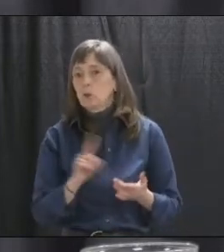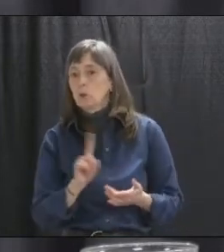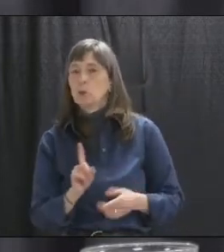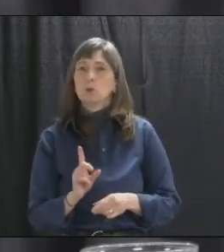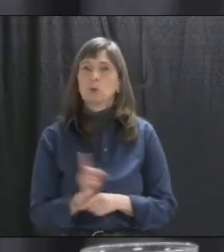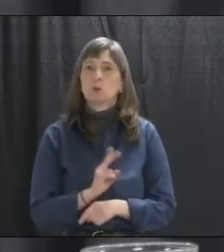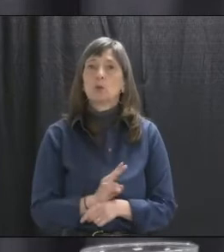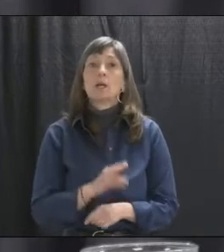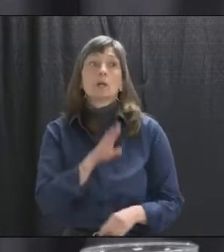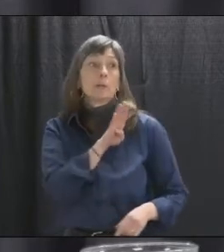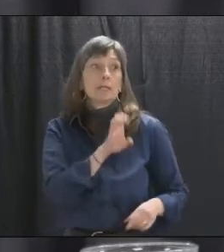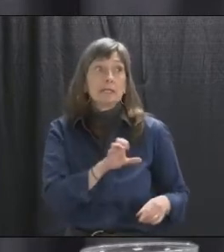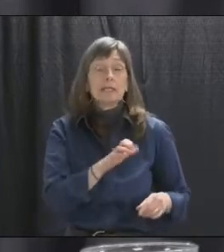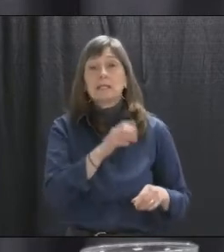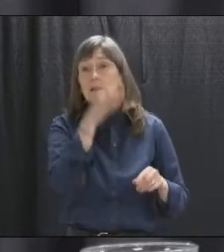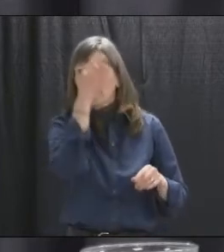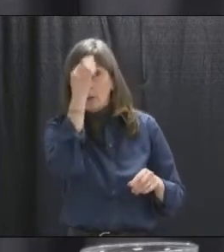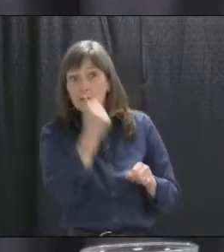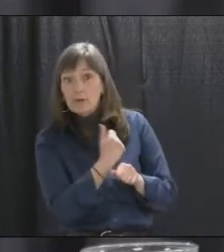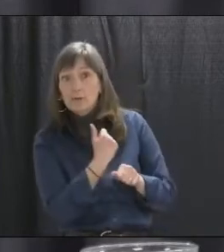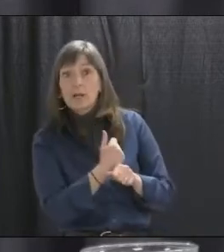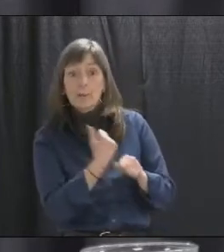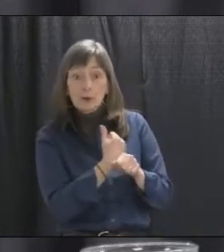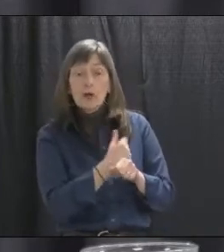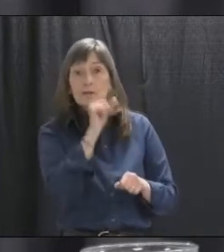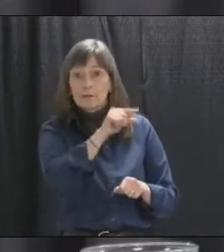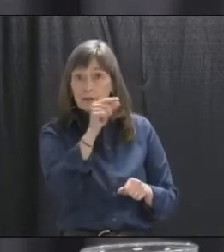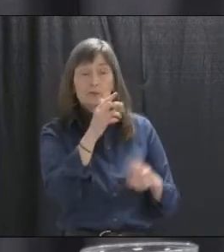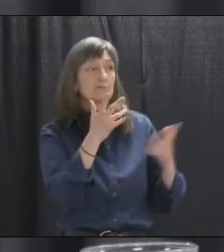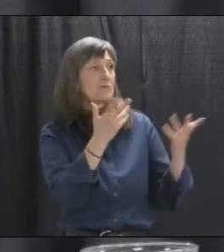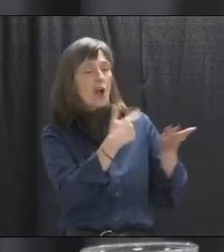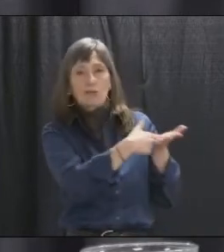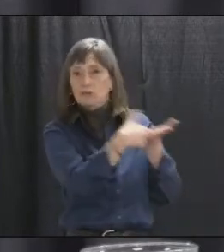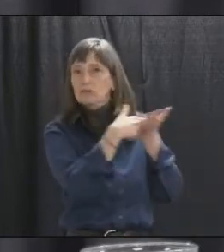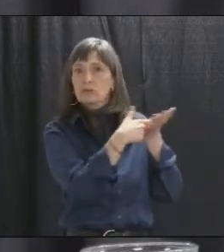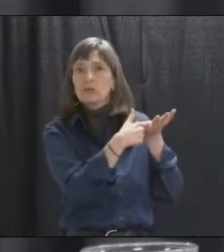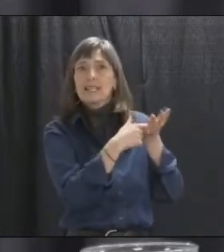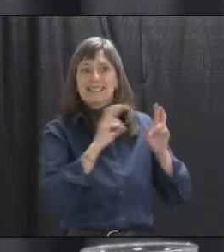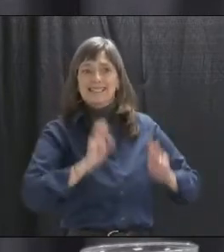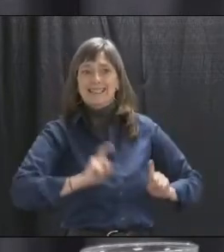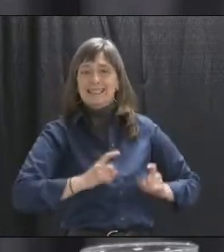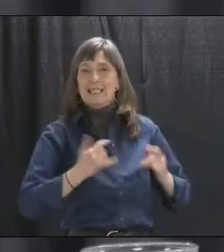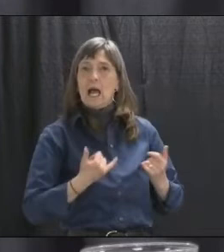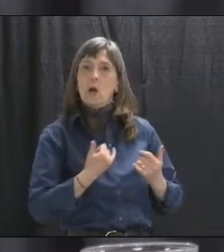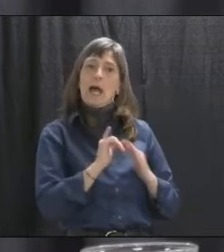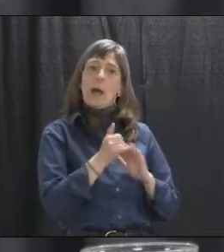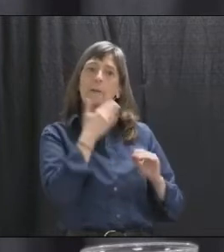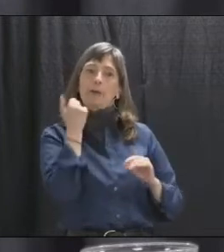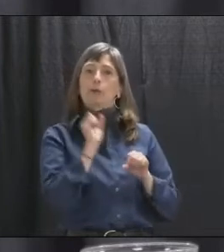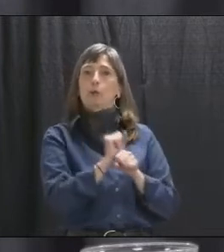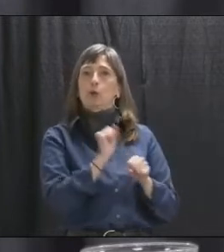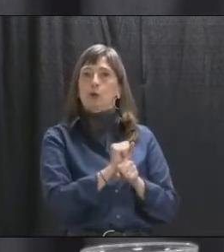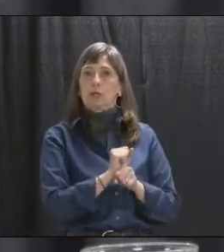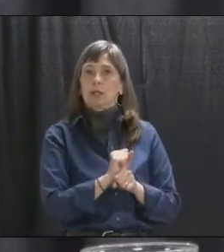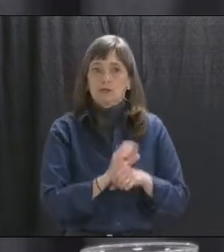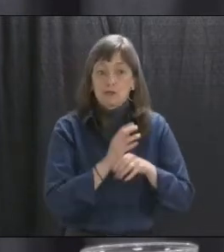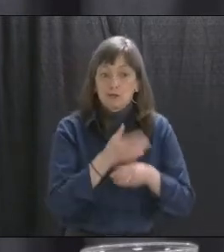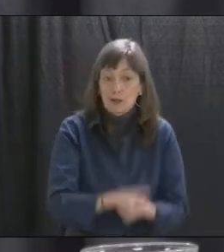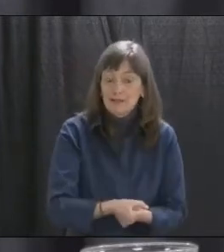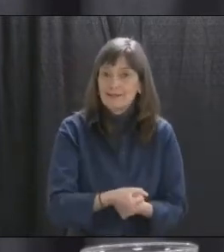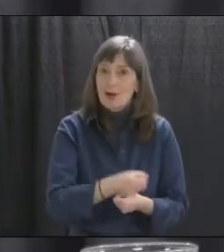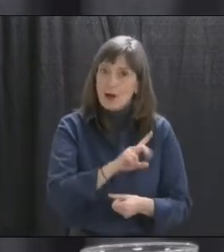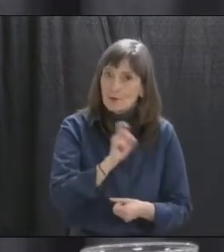work is complete and we know what its use is going to be, then we can decide what best to do with it and how best to employ it. There are several of these coming